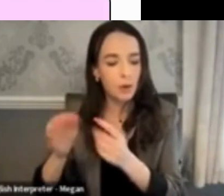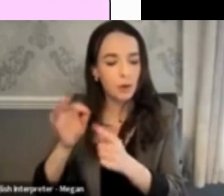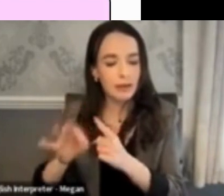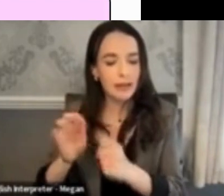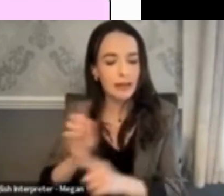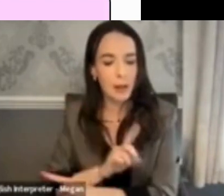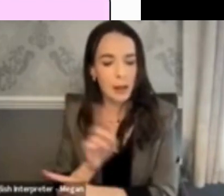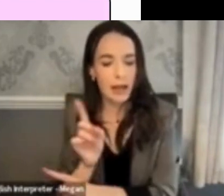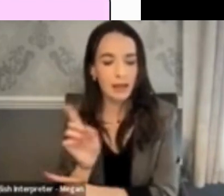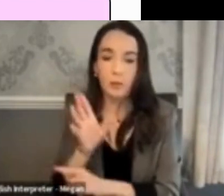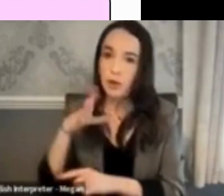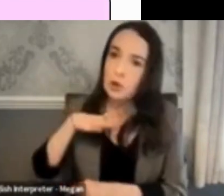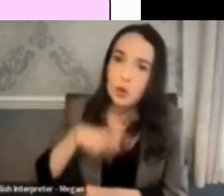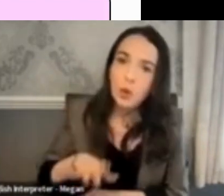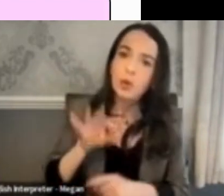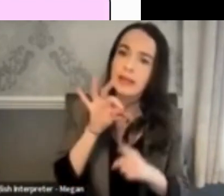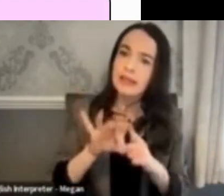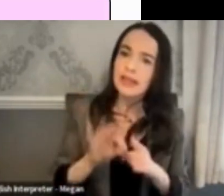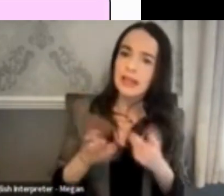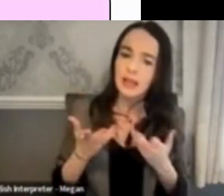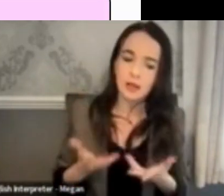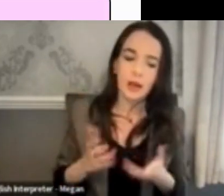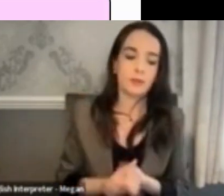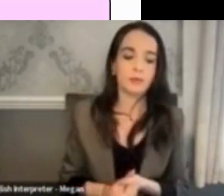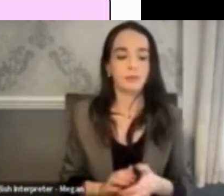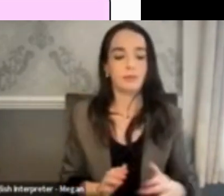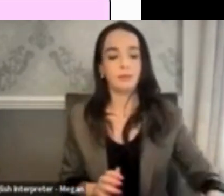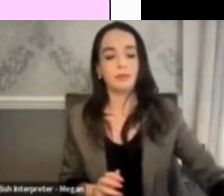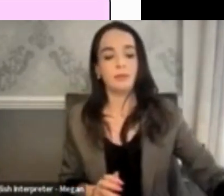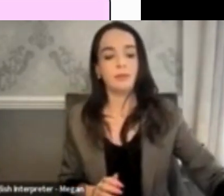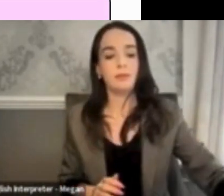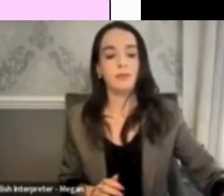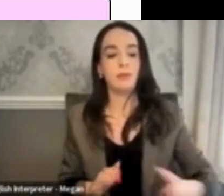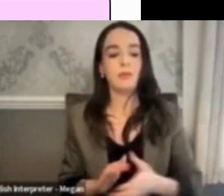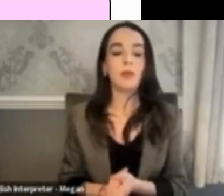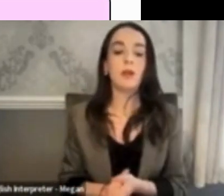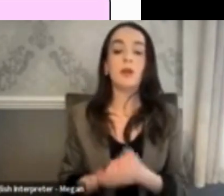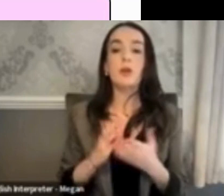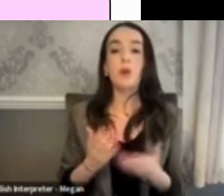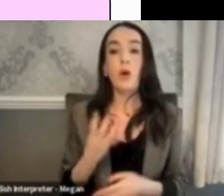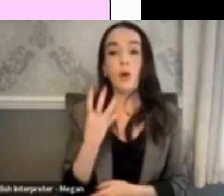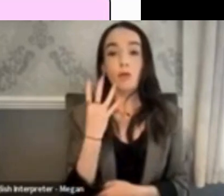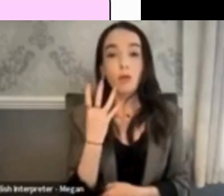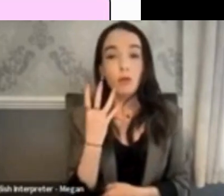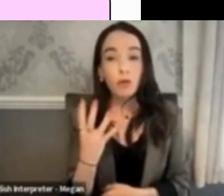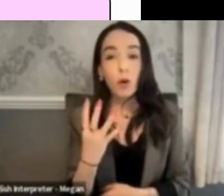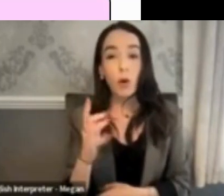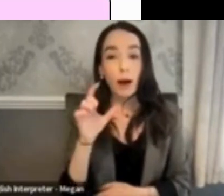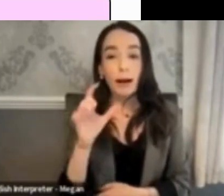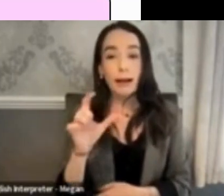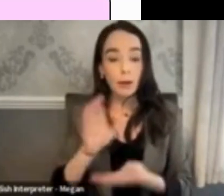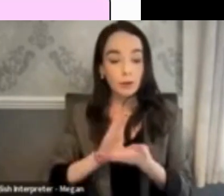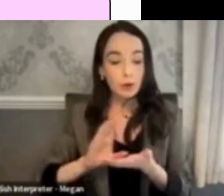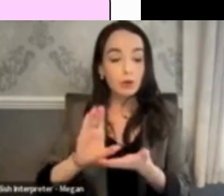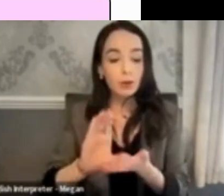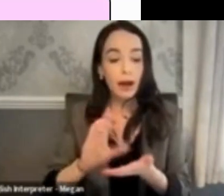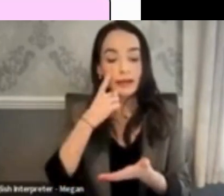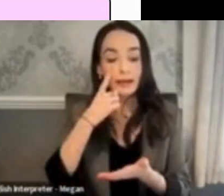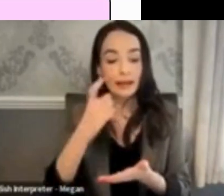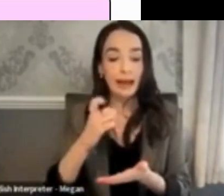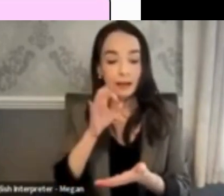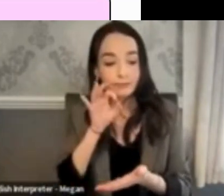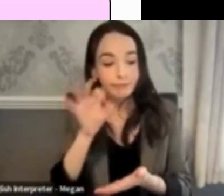have your funding agreement, 4 capital grant payments can be requested or drawn down by HLOs between